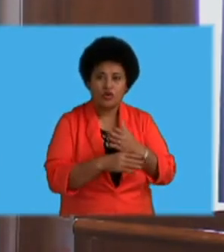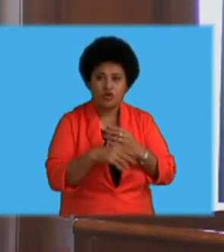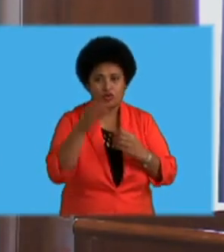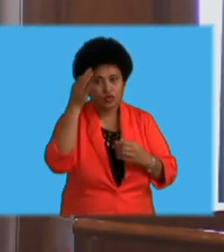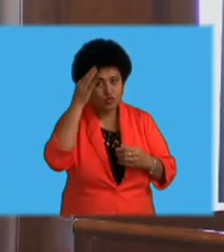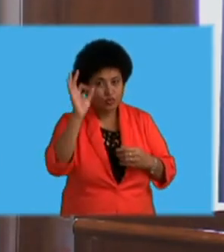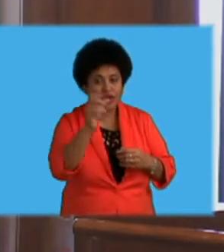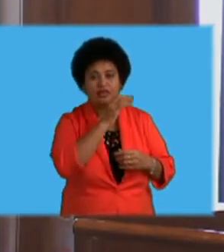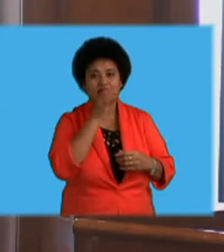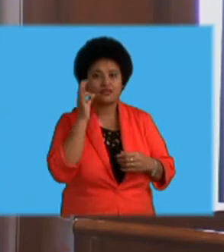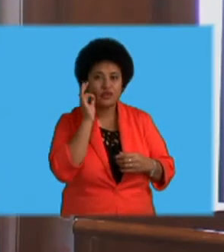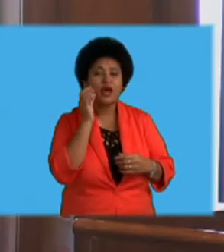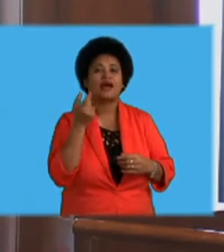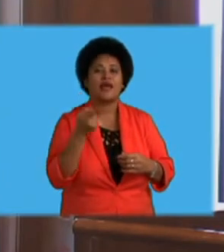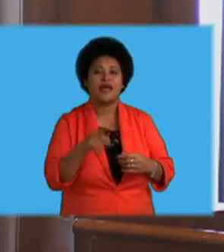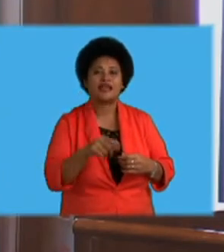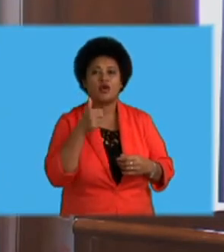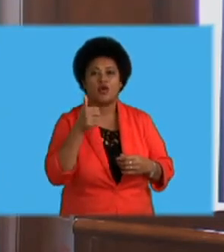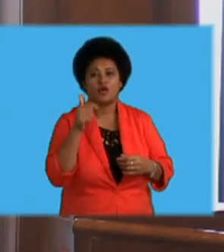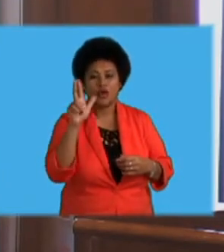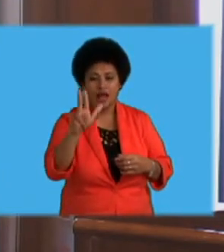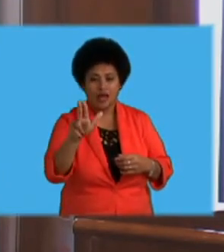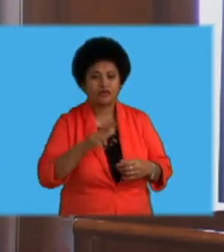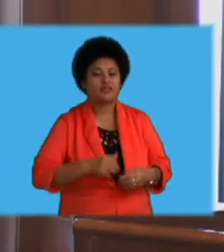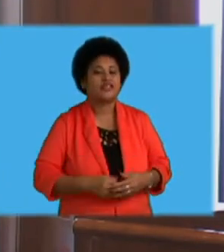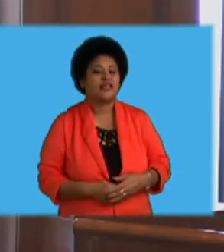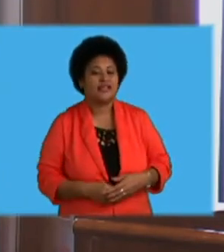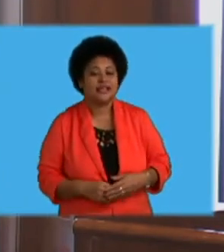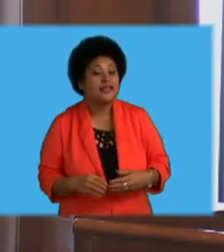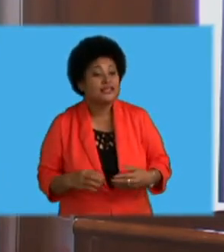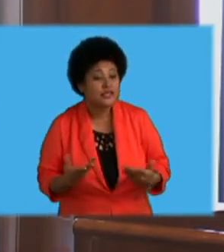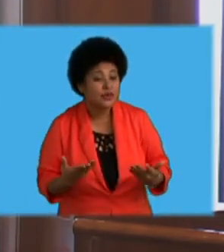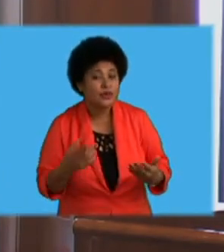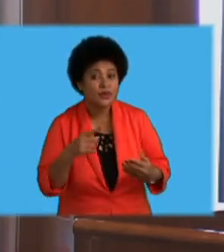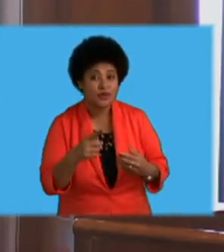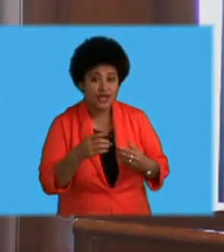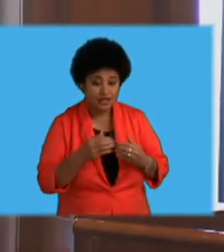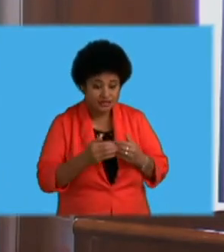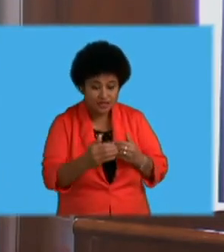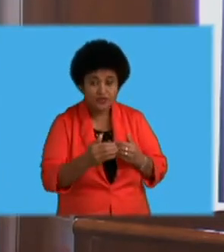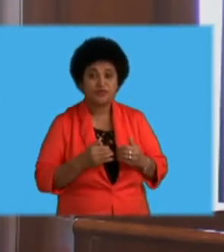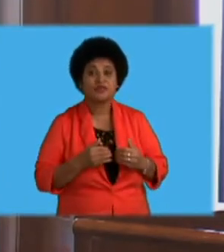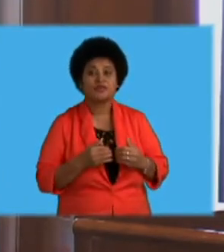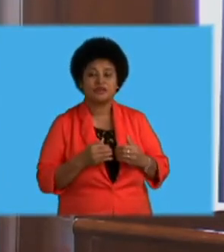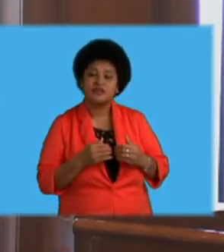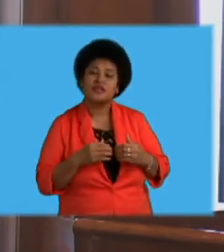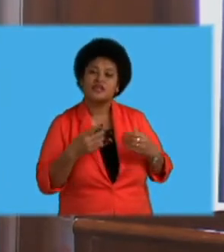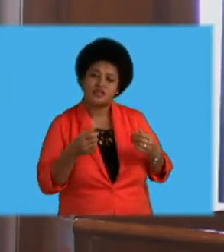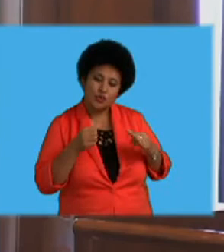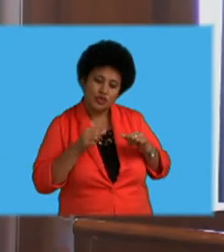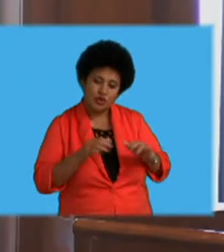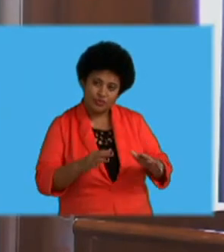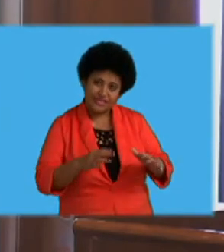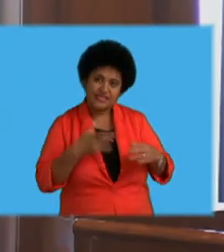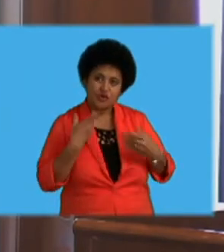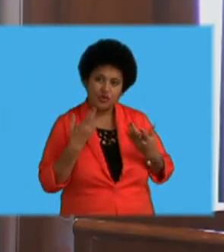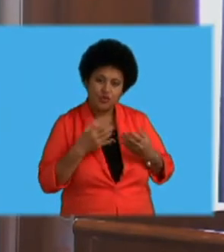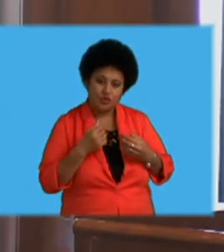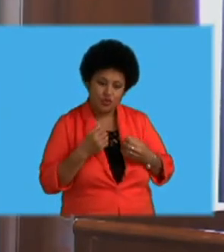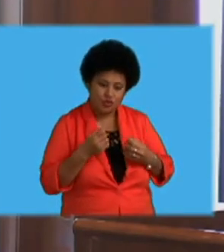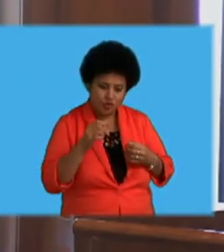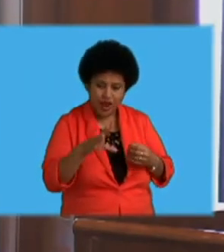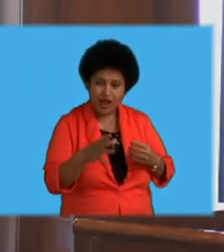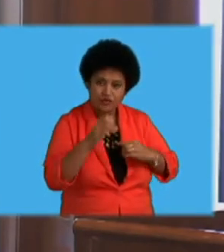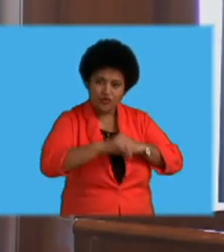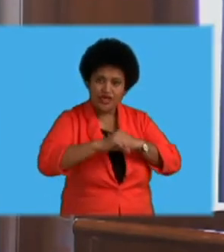Taviuni and Onoilau. The technical evaluation of these sites have all been completed with a tender of 5 of these already